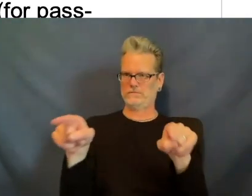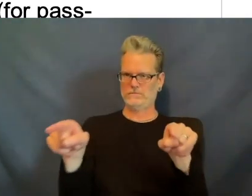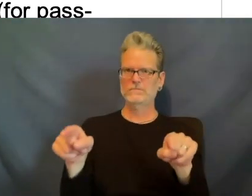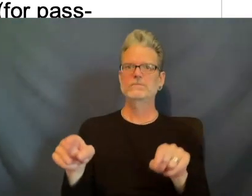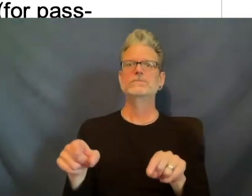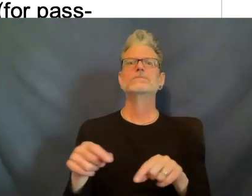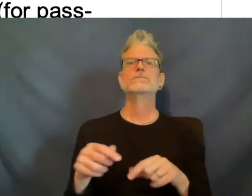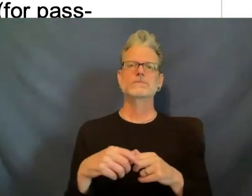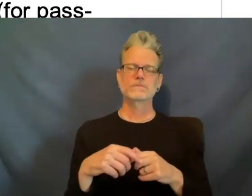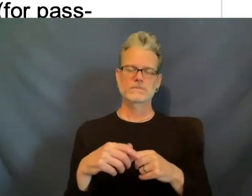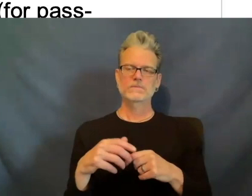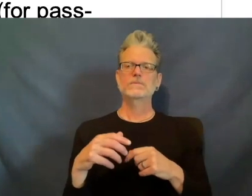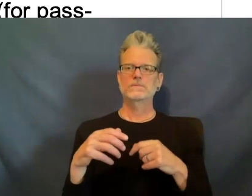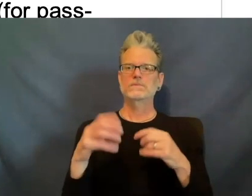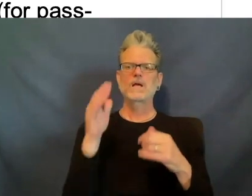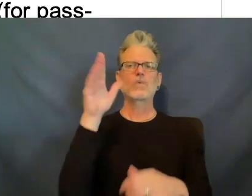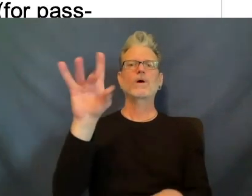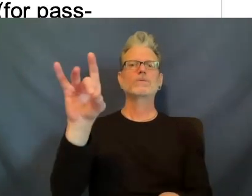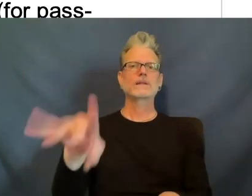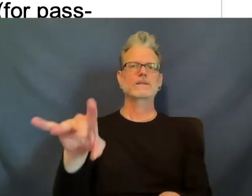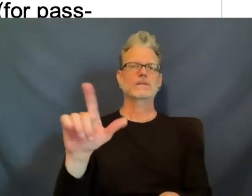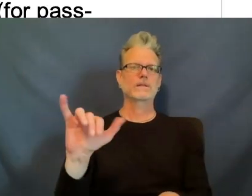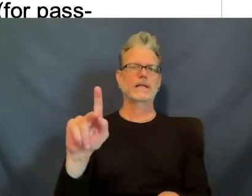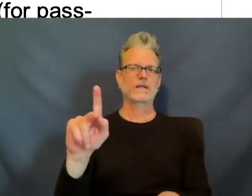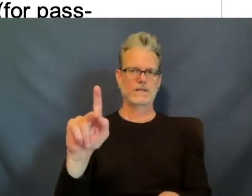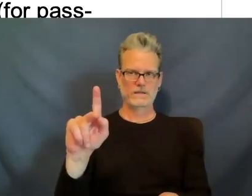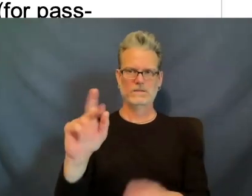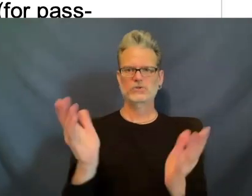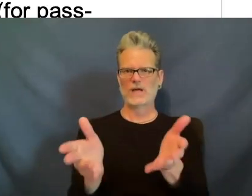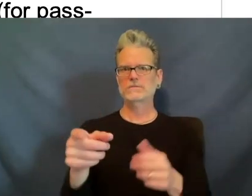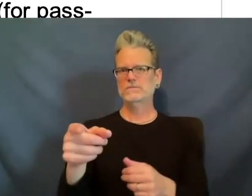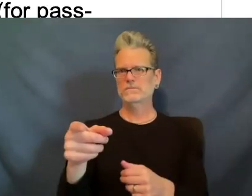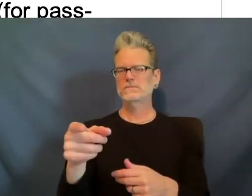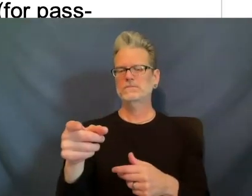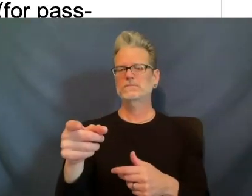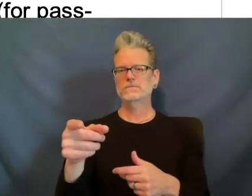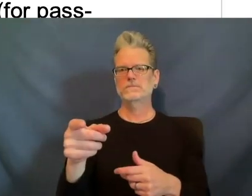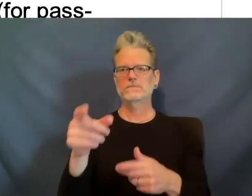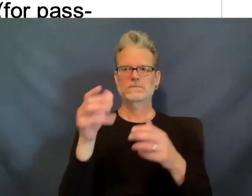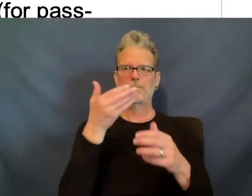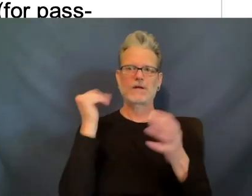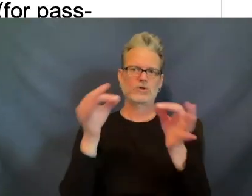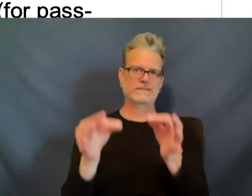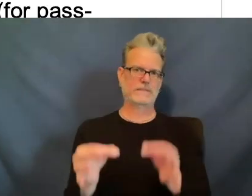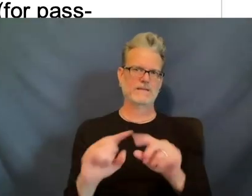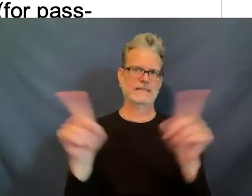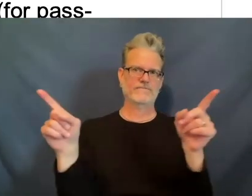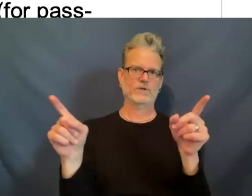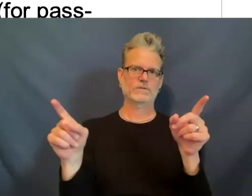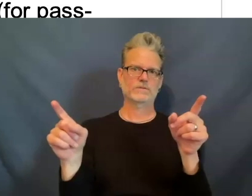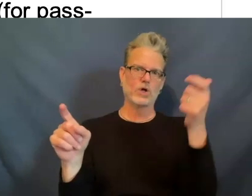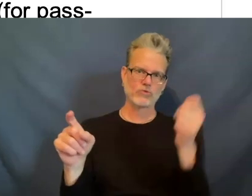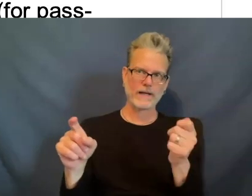agreements. And we're going to drop a link in the chat that will, for reference, that will better explain the difference between grants, agreements,